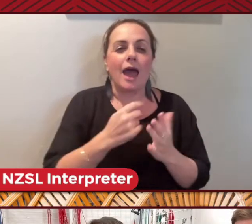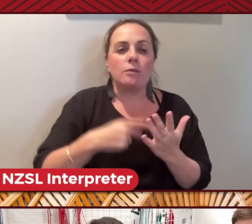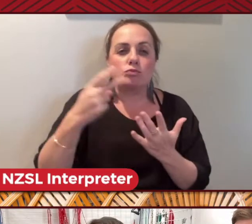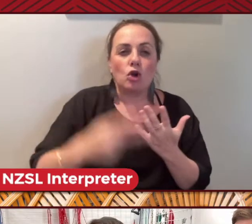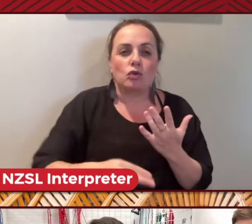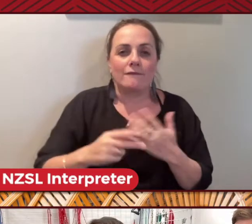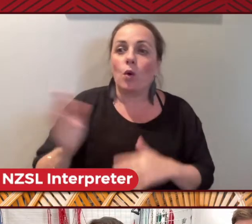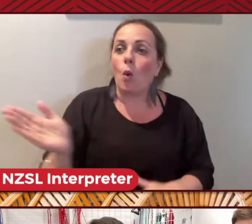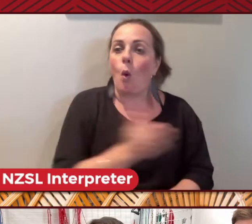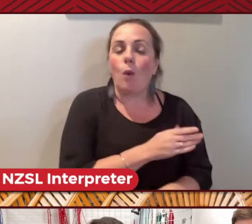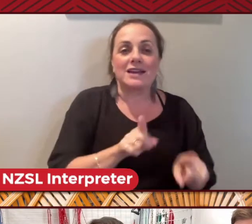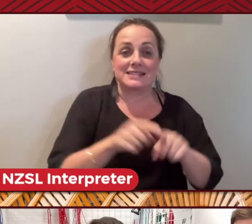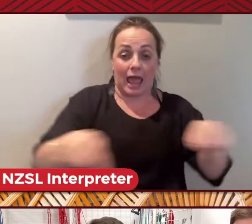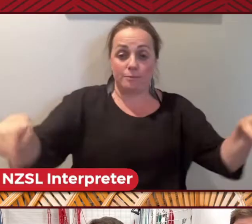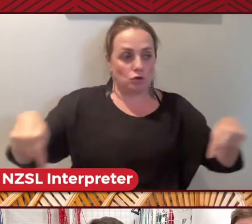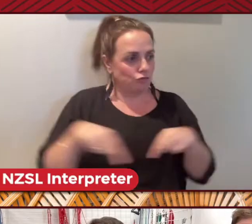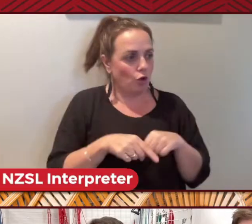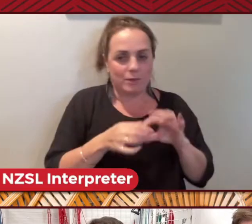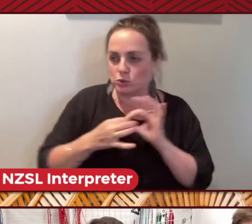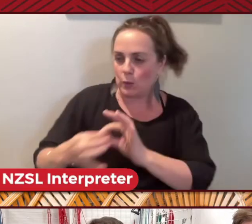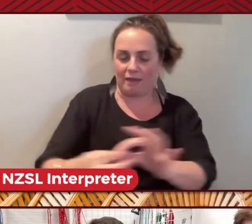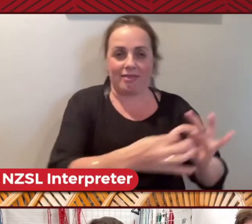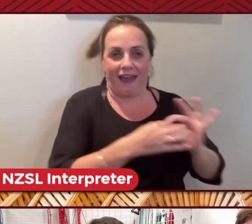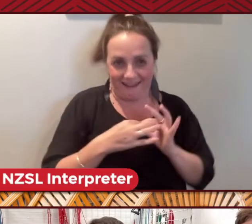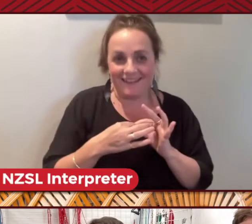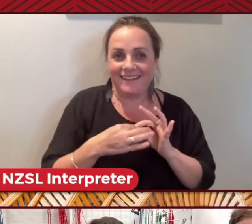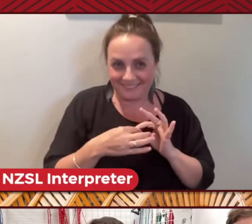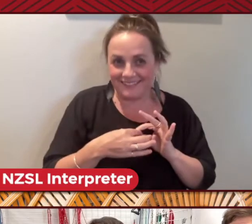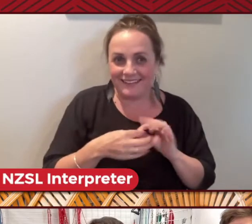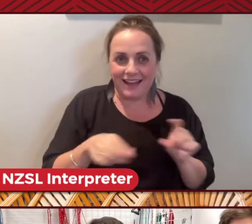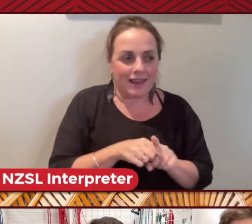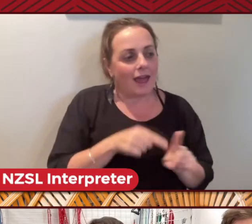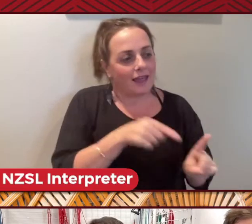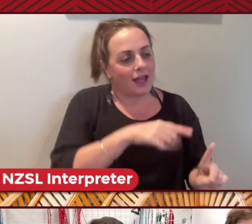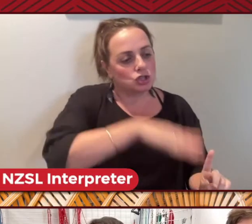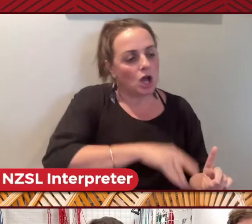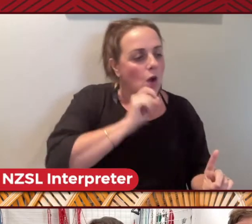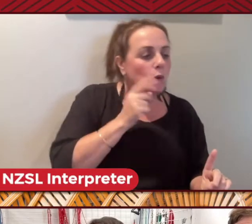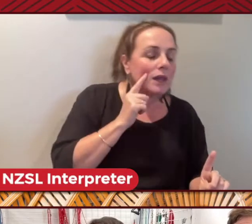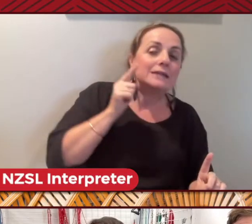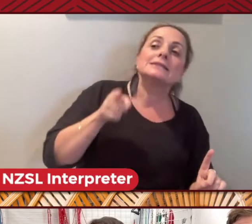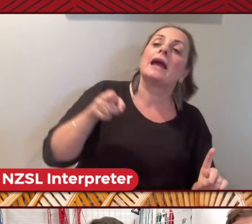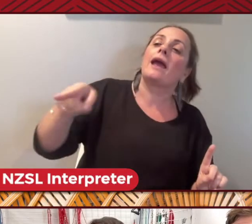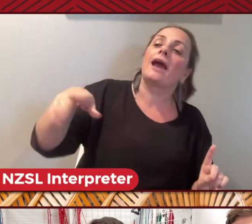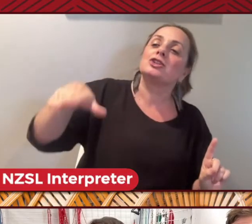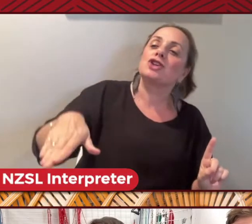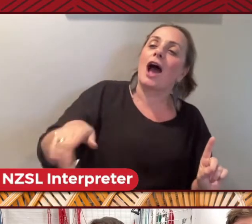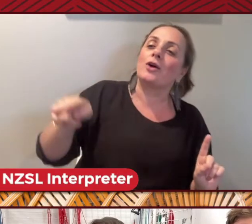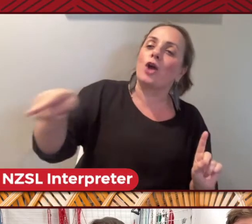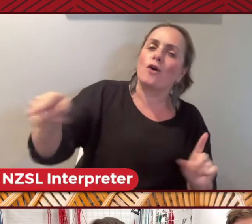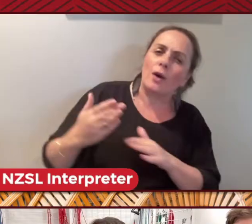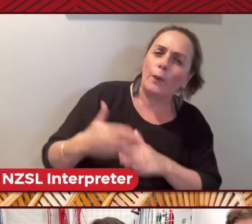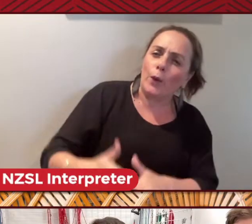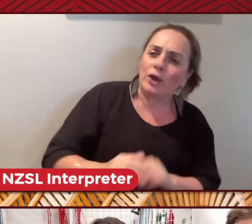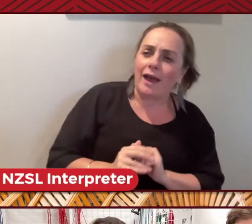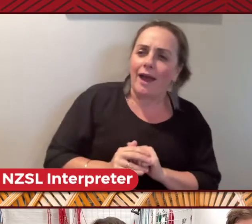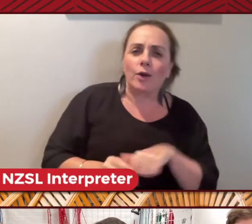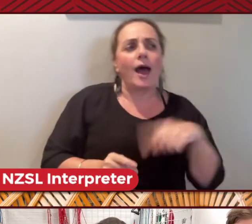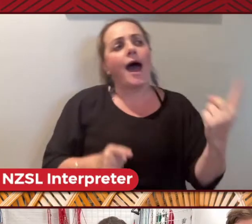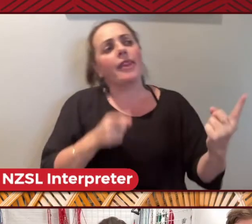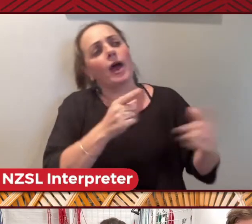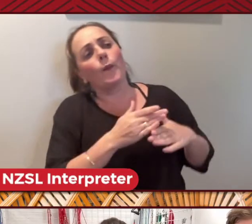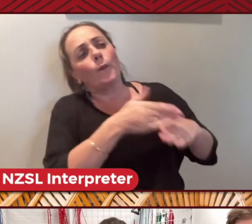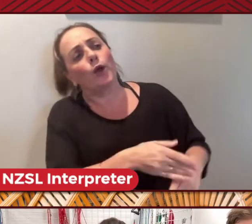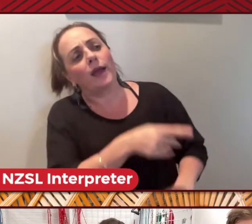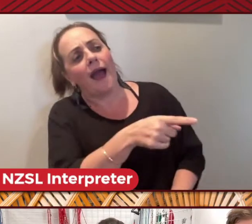in the same room together most of the time. So they'll be seeing, you know, this little kiddo working hard and this one doing this,